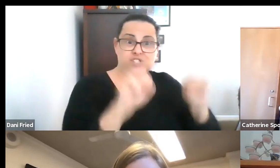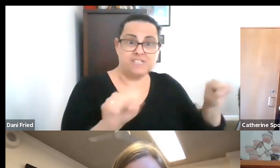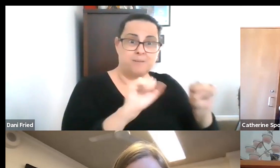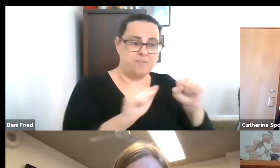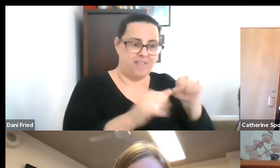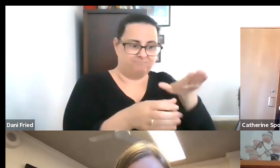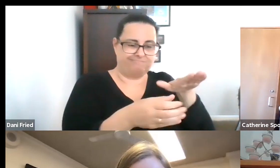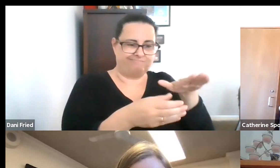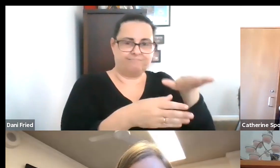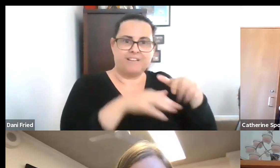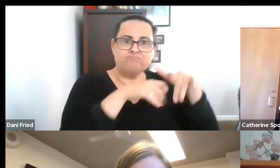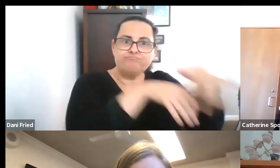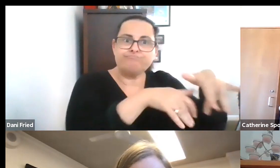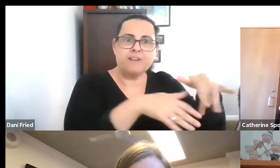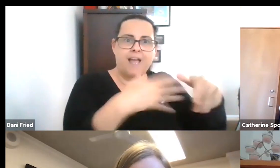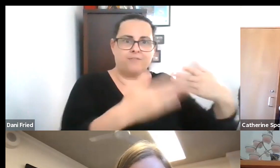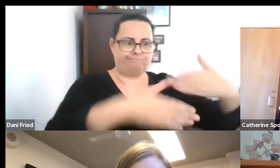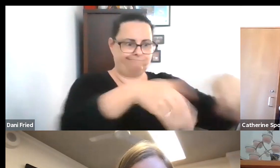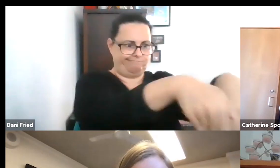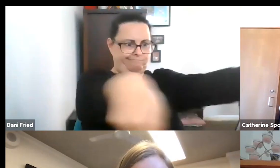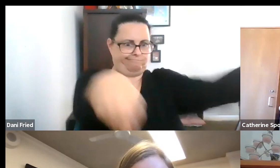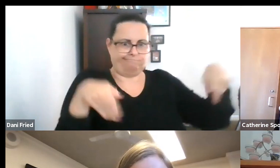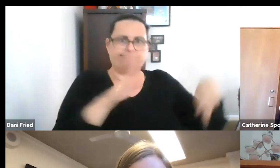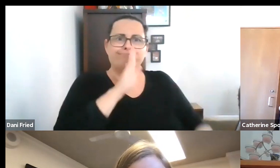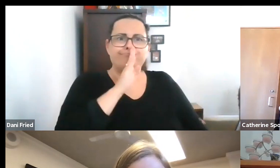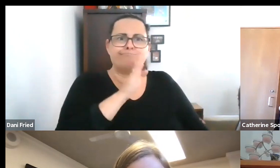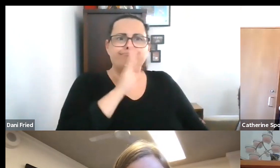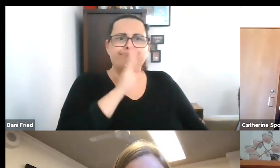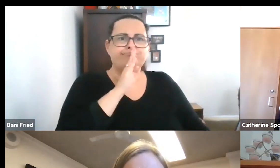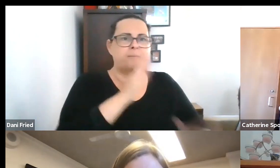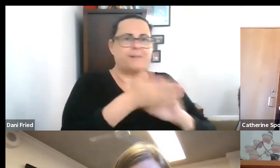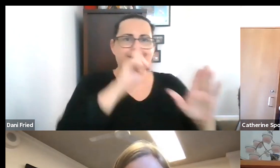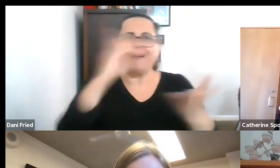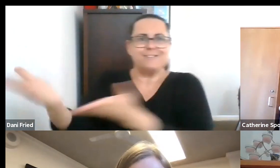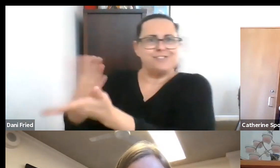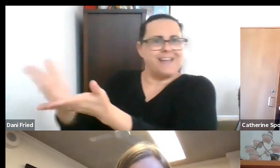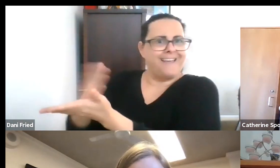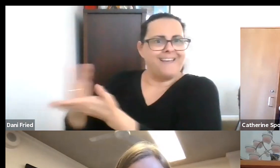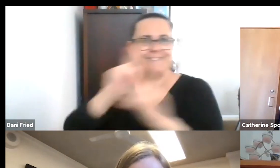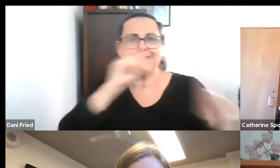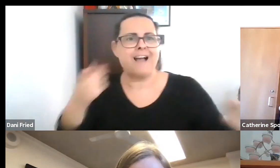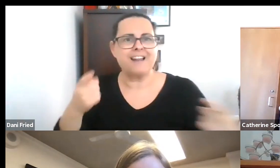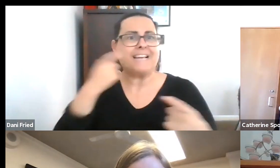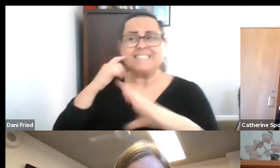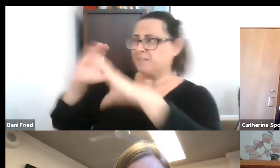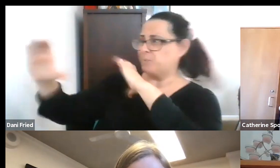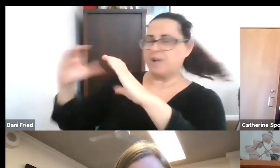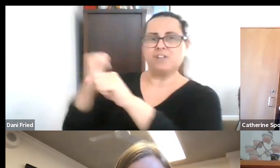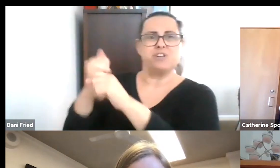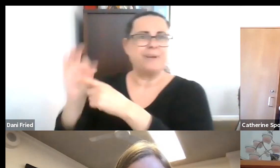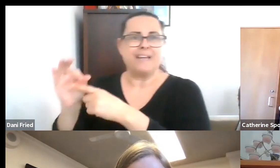behind a big firewall, and there's no easy communication. So communicating with the GP means